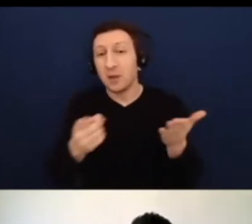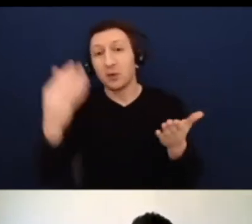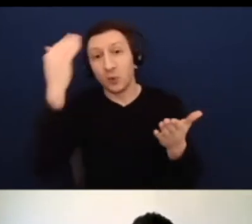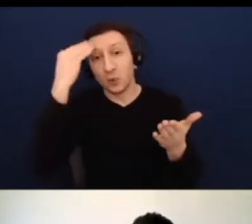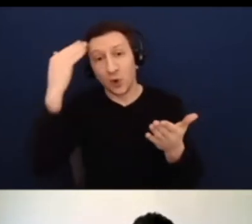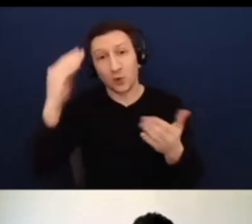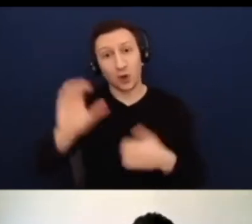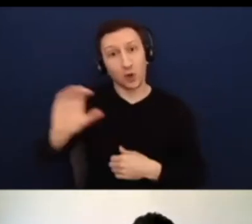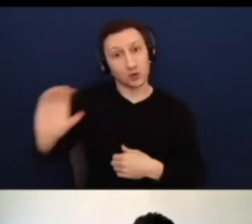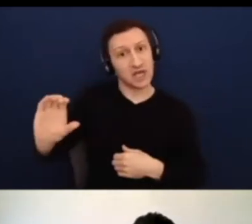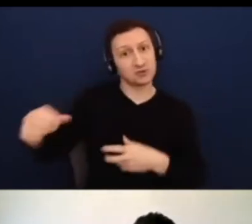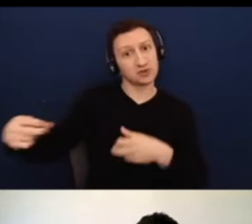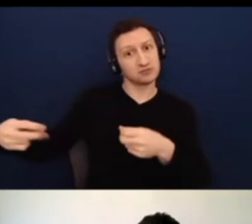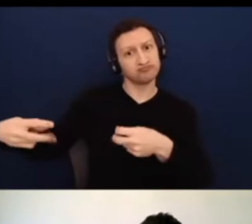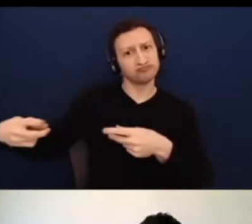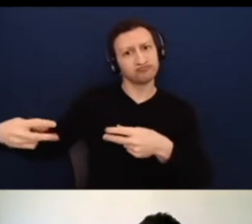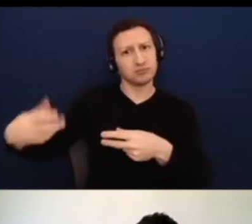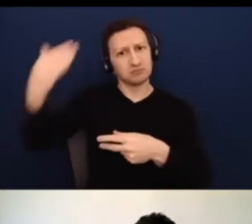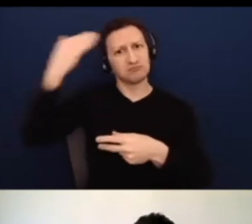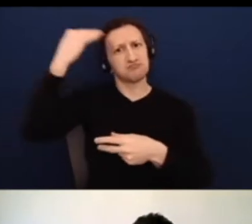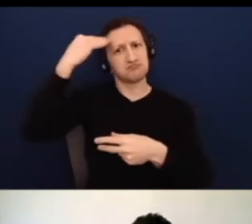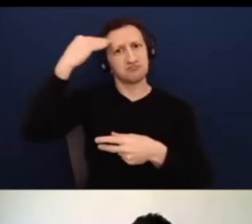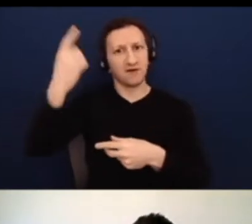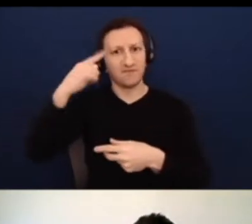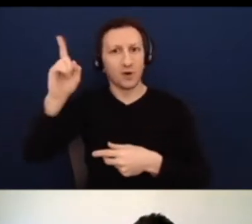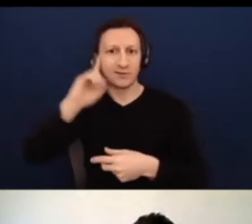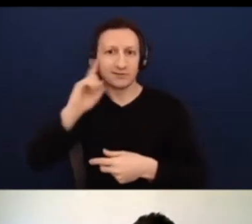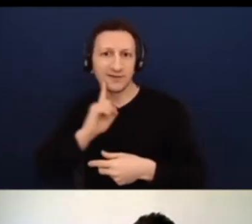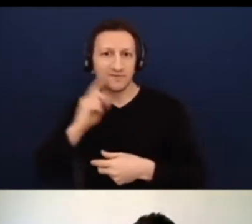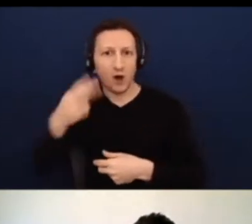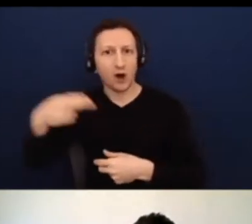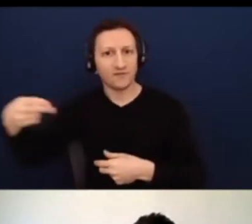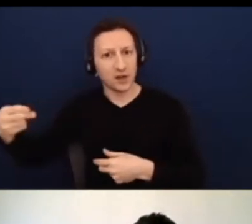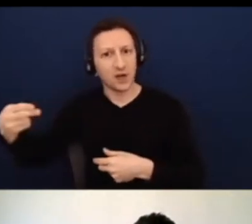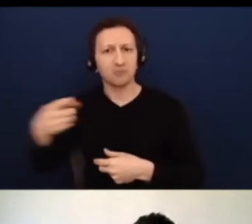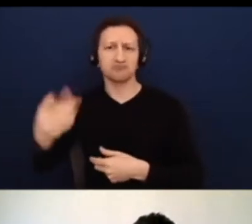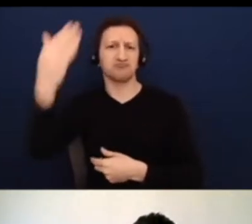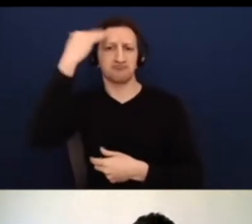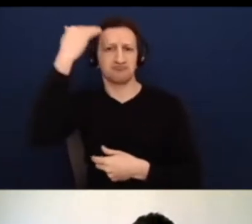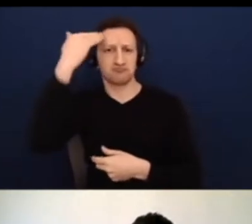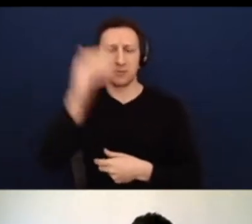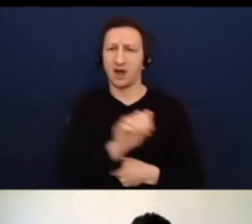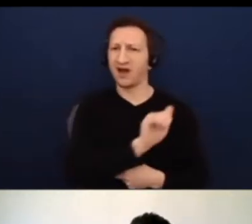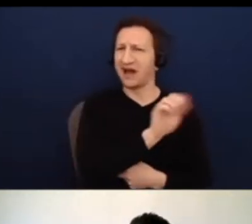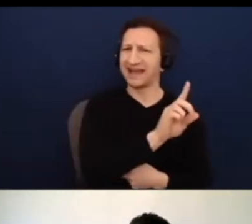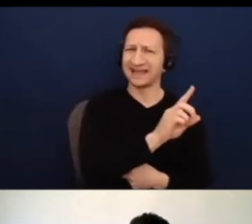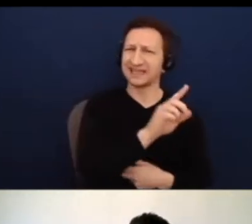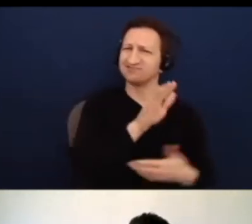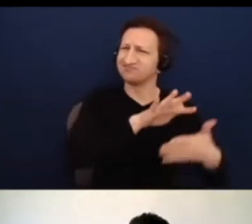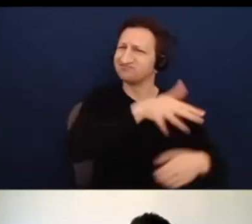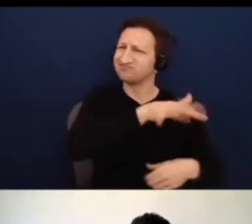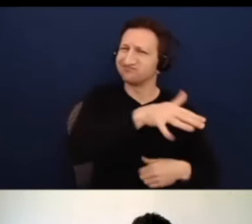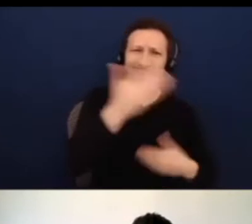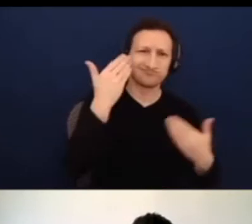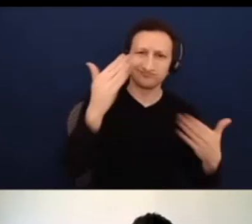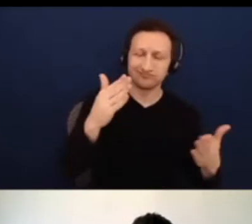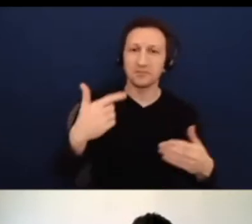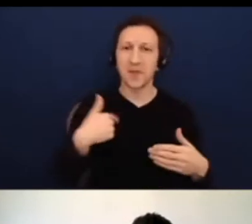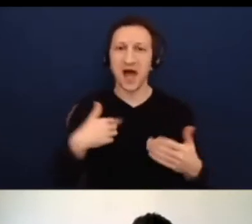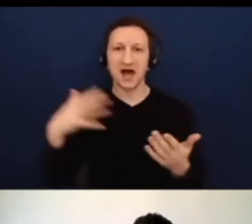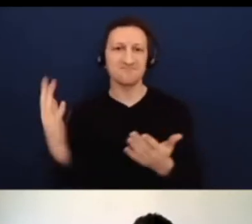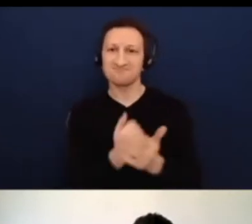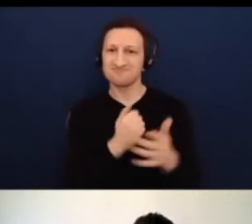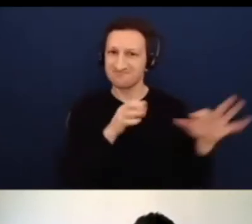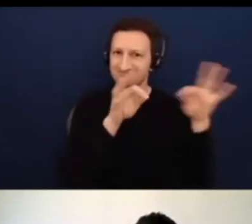And either way, what we don't know, we have an opportunity to learn and know about. So I encourage people to learn